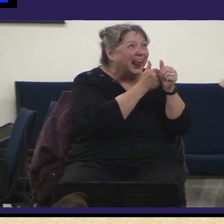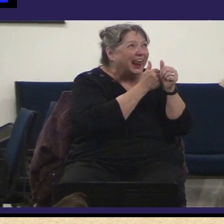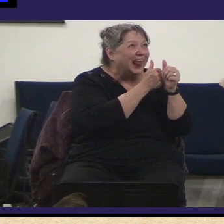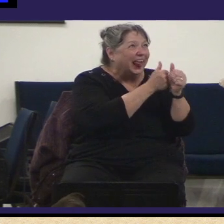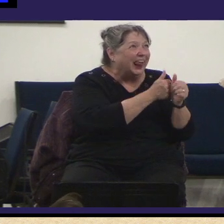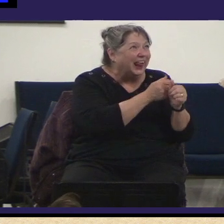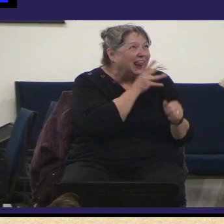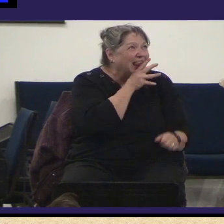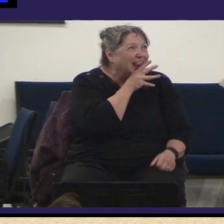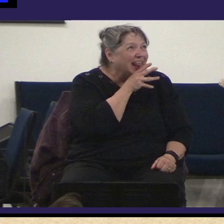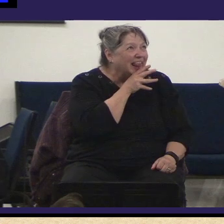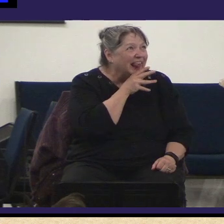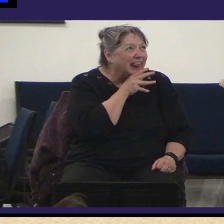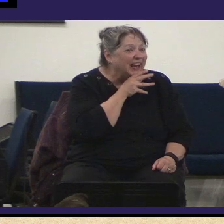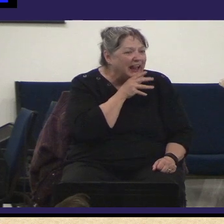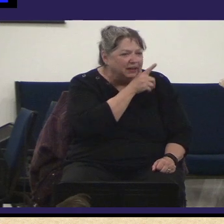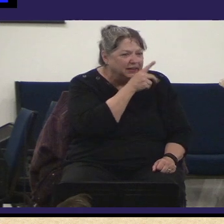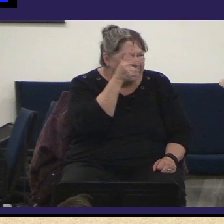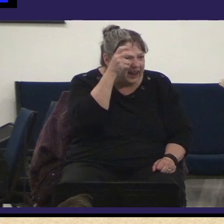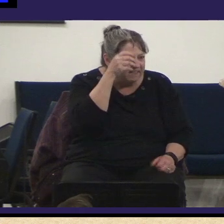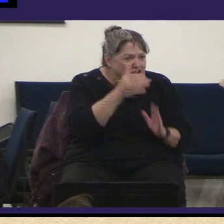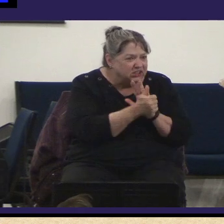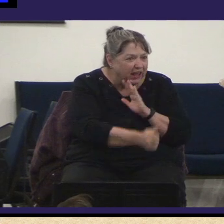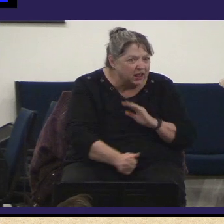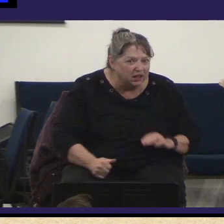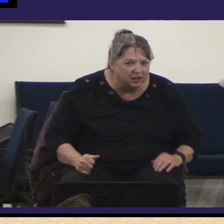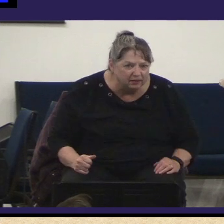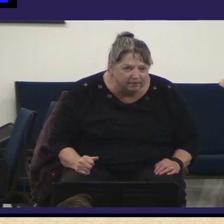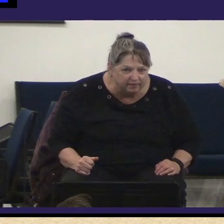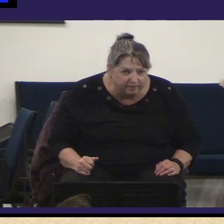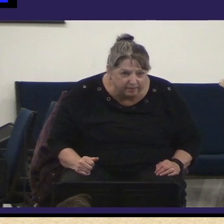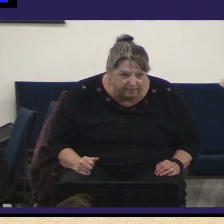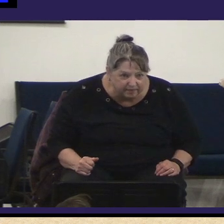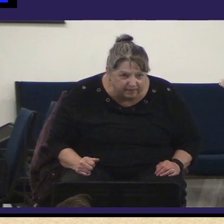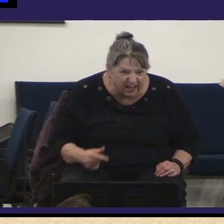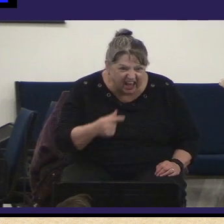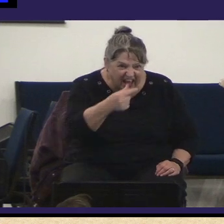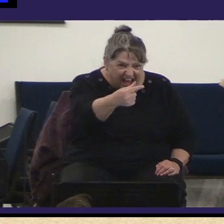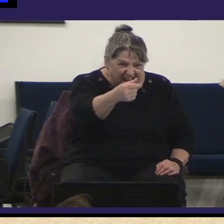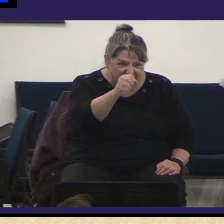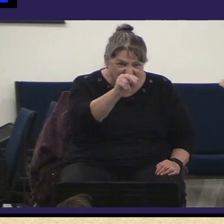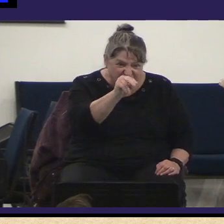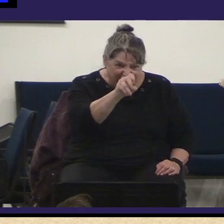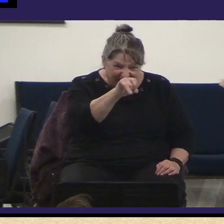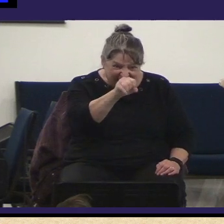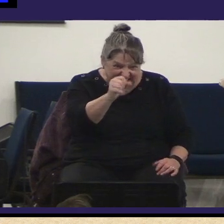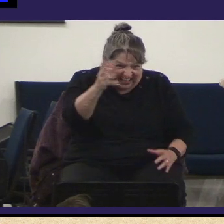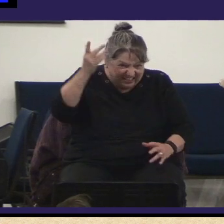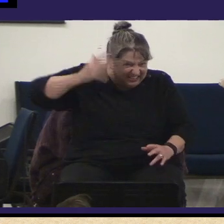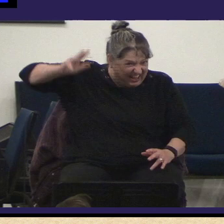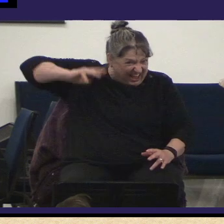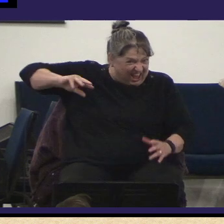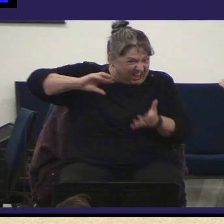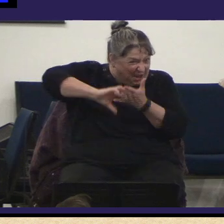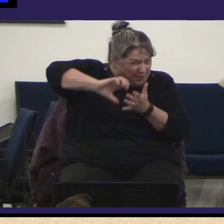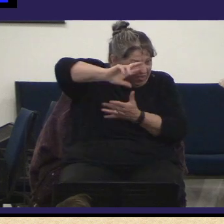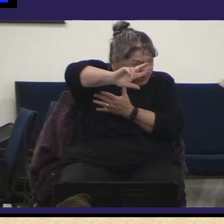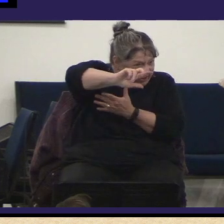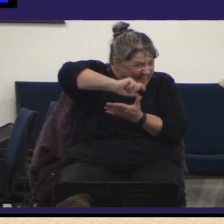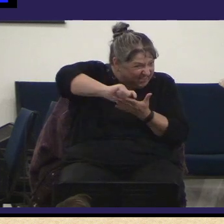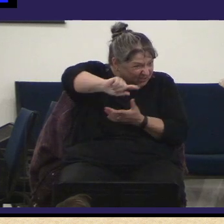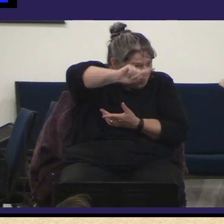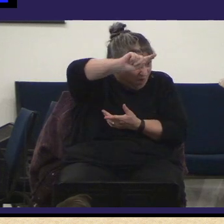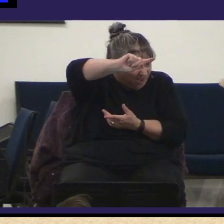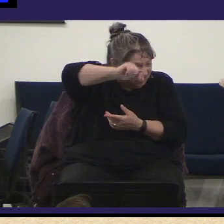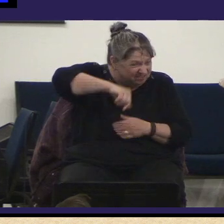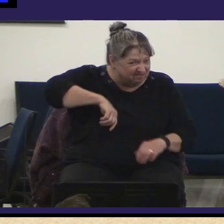very, very good at that. In Genesis 3 and verse 1, Satan speaks to Eve and he says to her, "Did